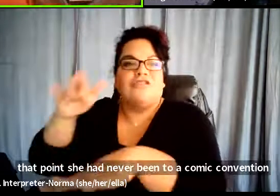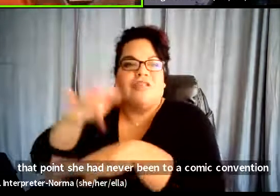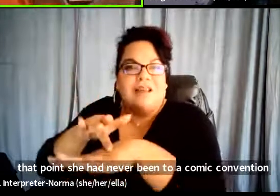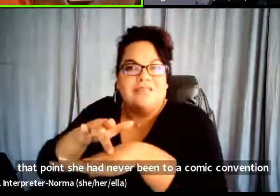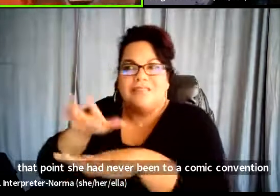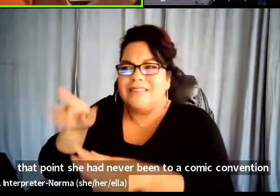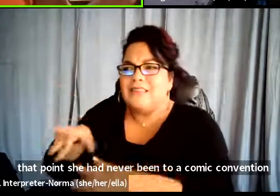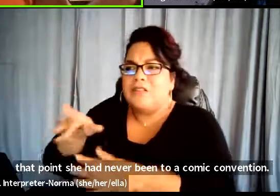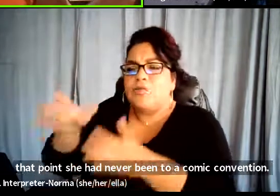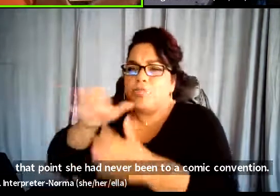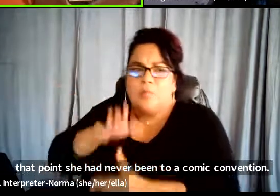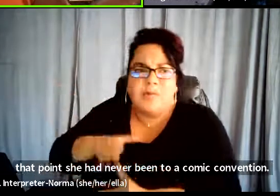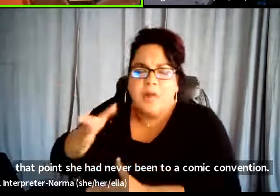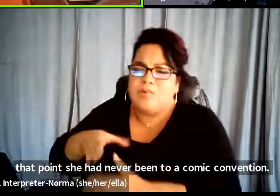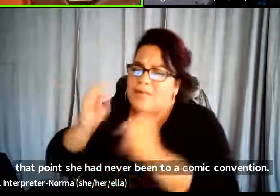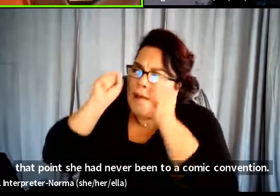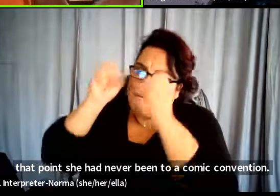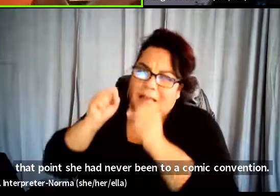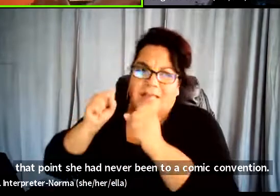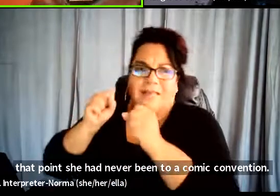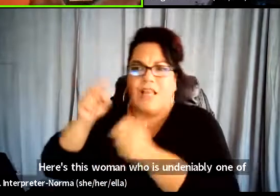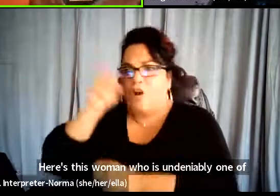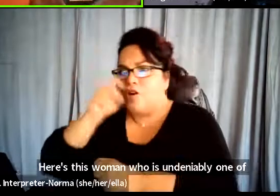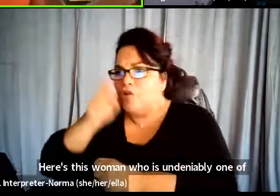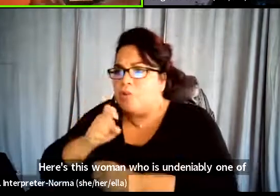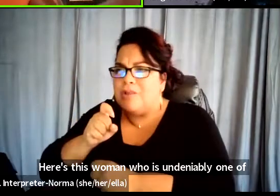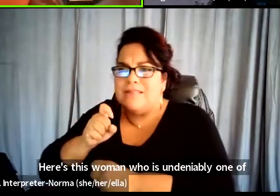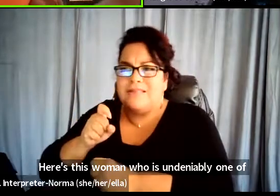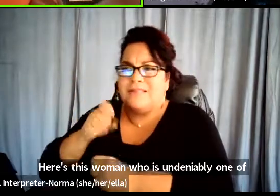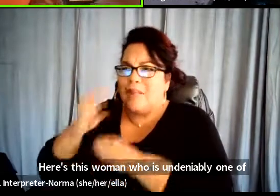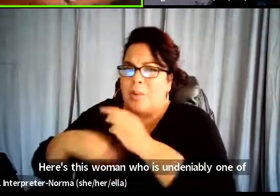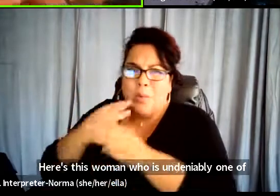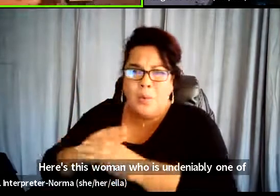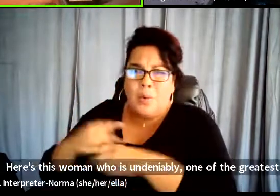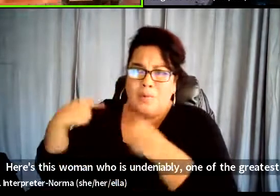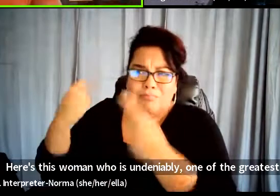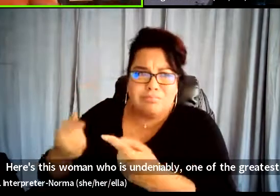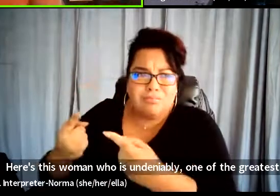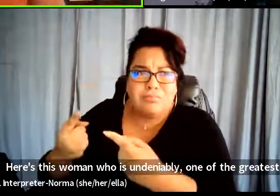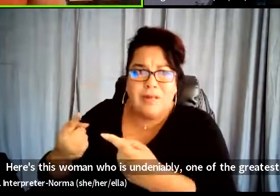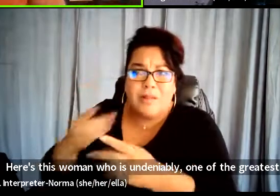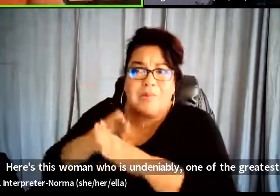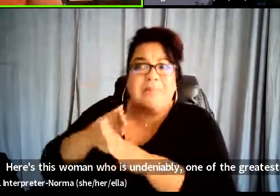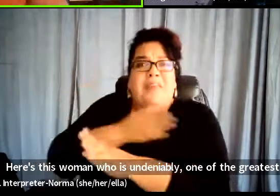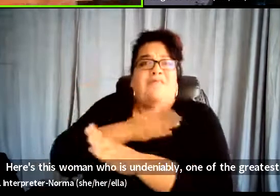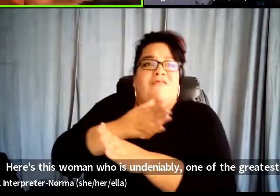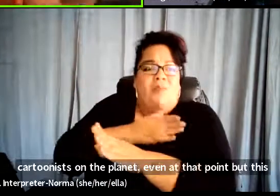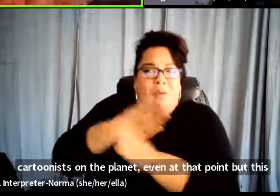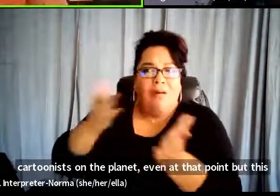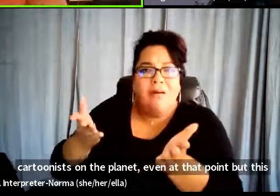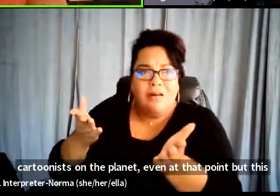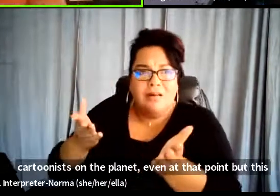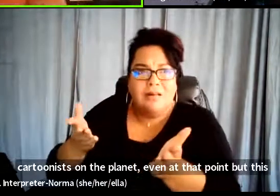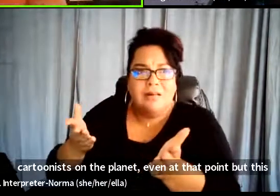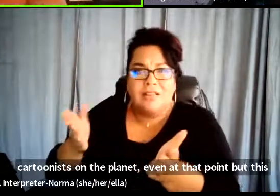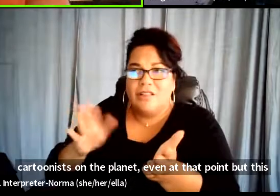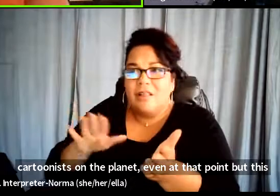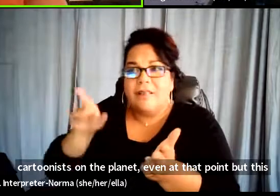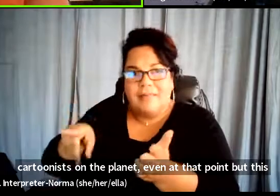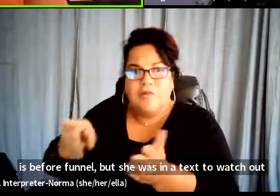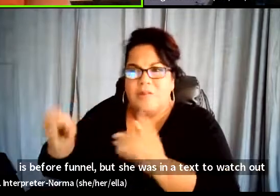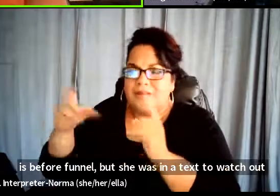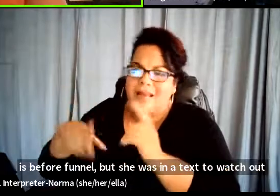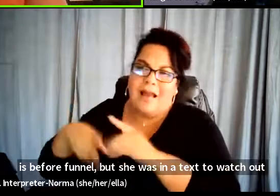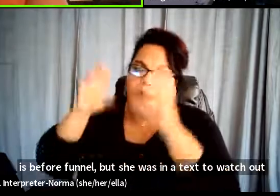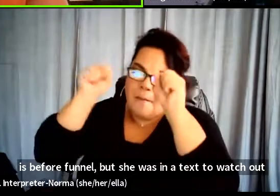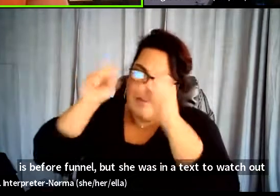undeniably one of the greatest cartoonists on the planet, even at that point, but this is before Fun Home. But she was, you know, Dikes to Watch Out For was this monumental